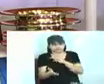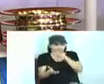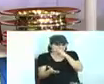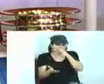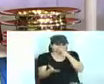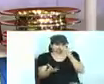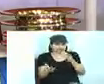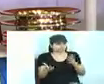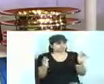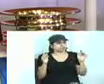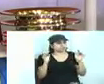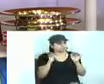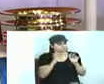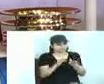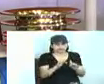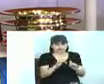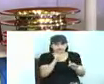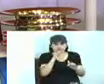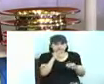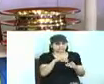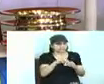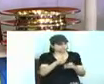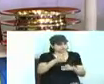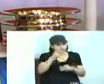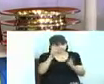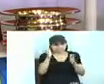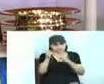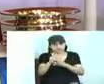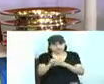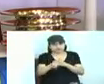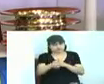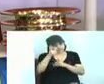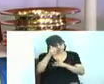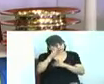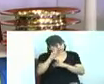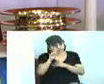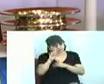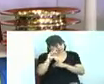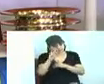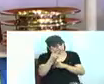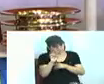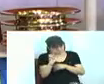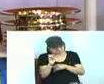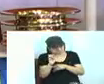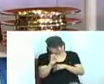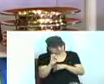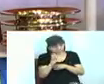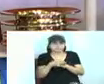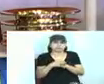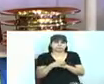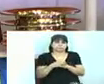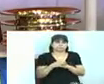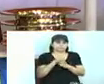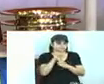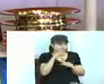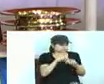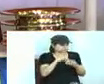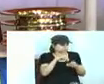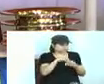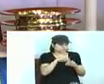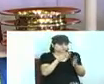They gathered, not in the upper room, but in the upstairs lounge. Yes. they gathered not in